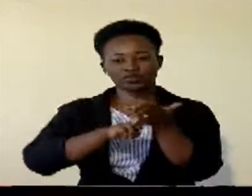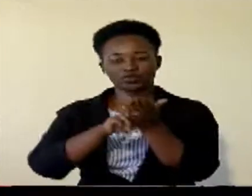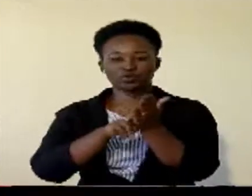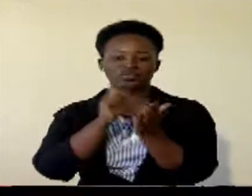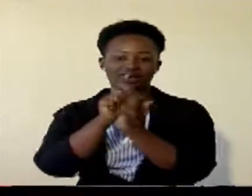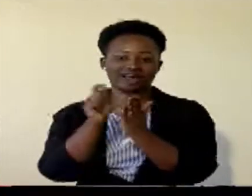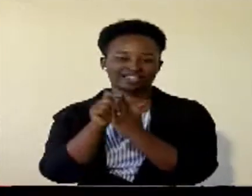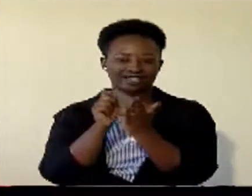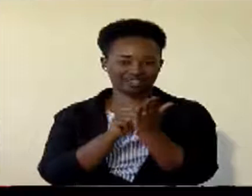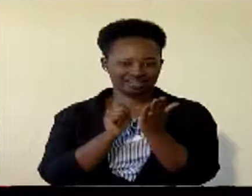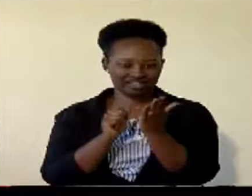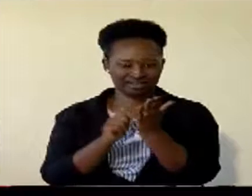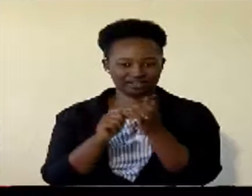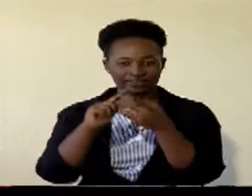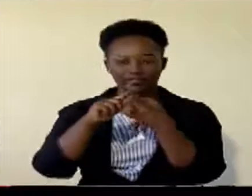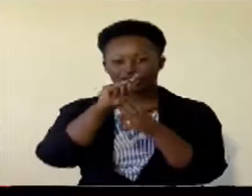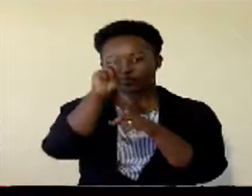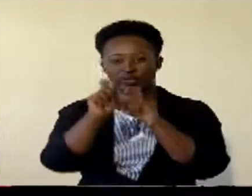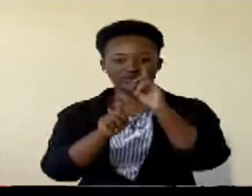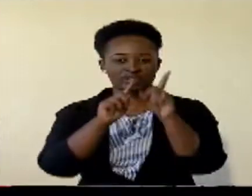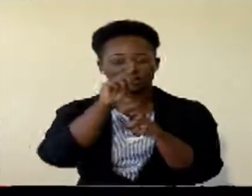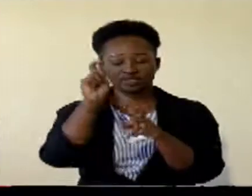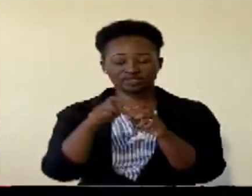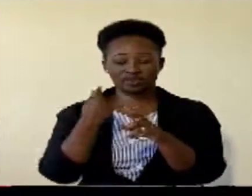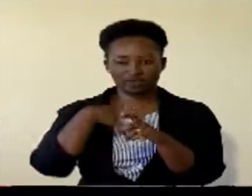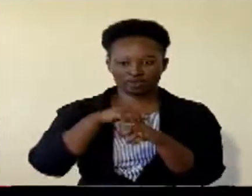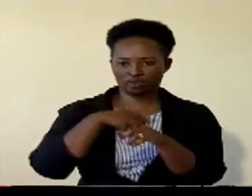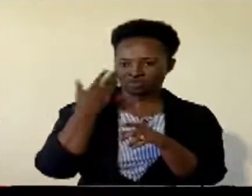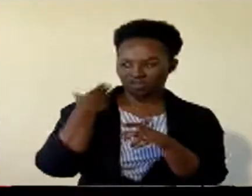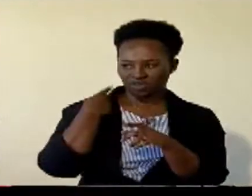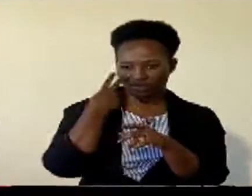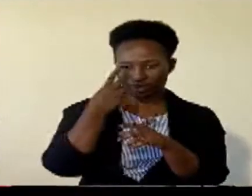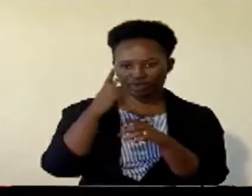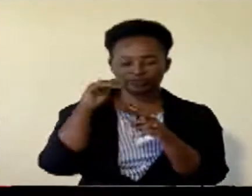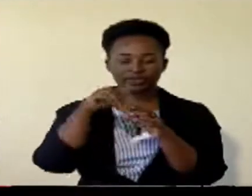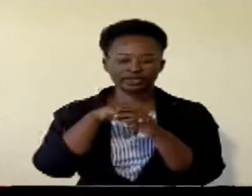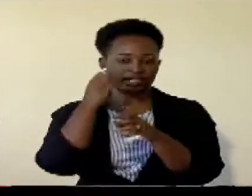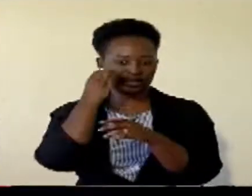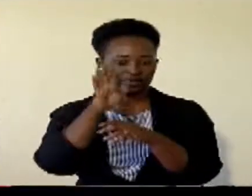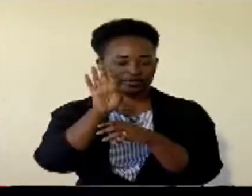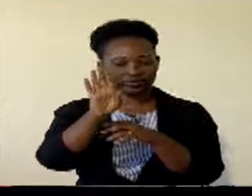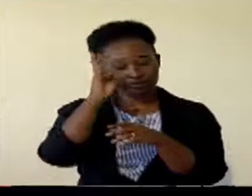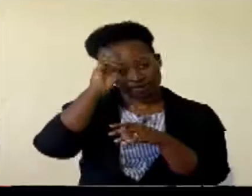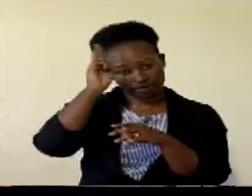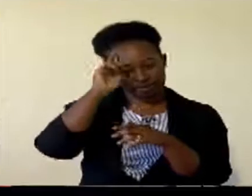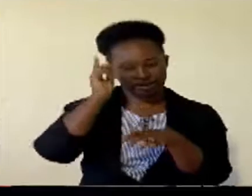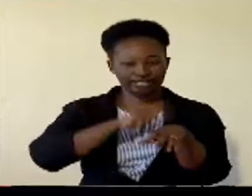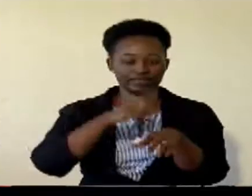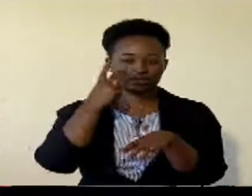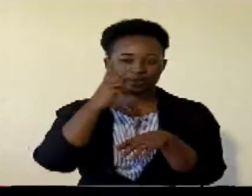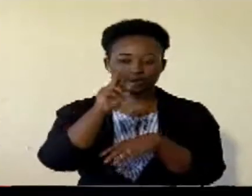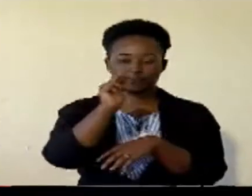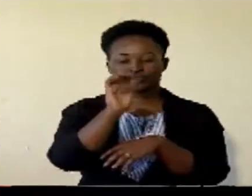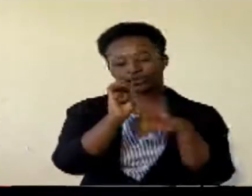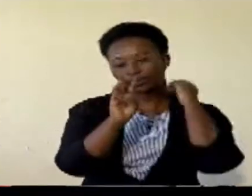calculators. There are questions that we have been looking at. You know, if you remember when you are looking at Newton's laws